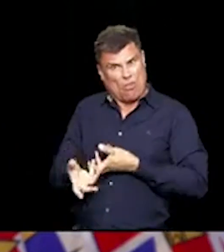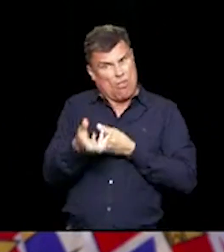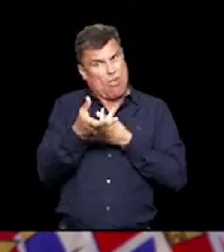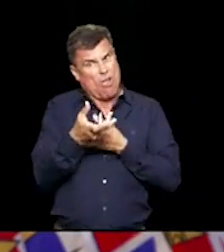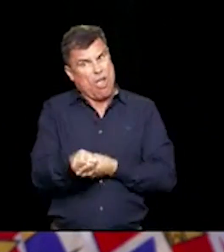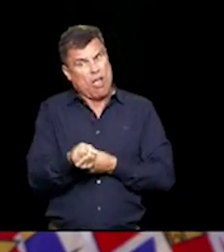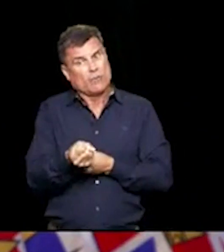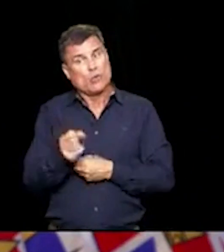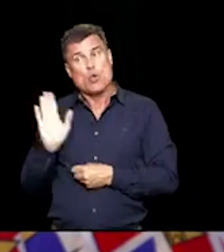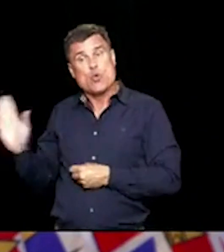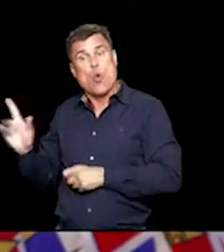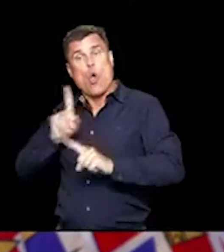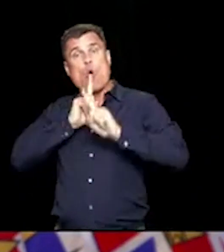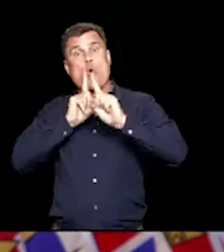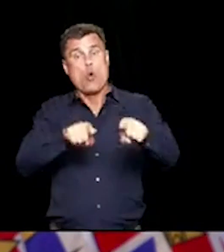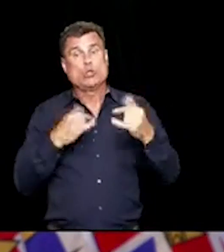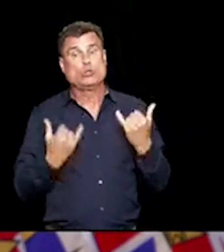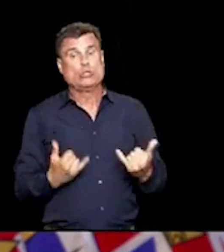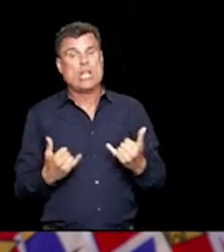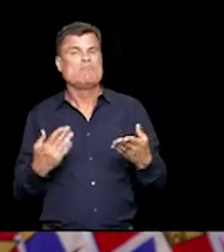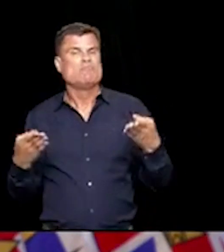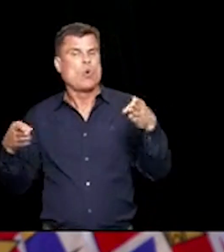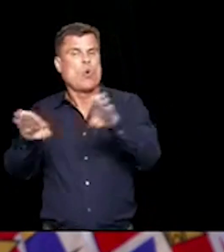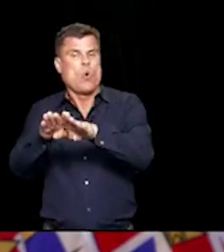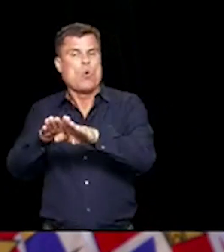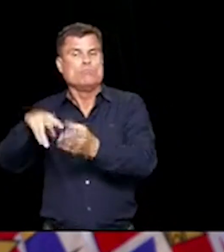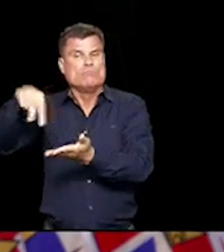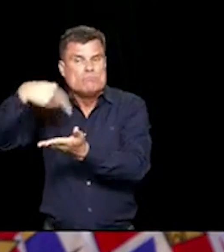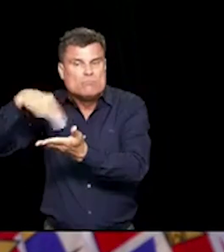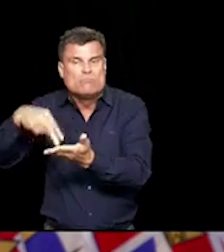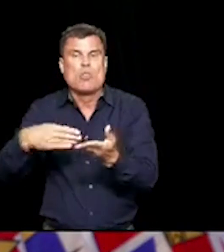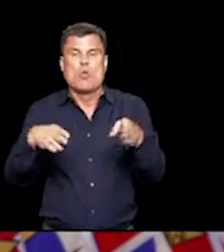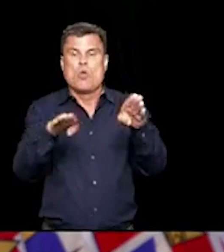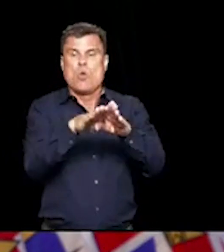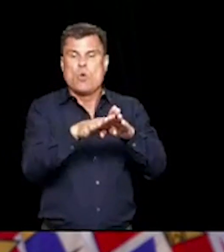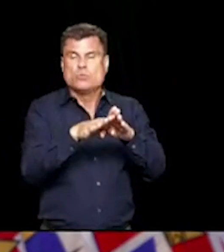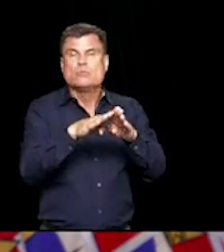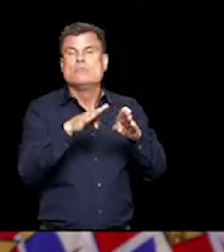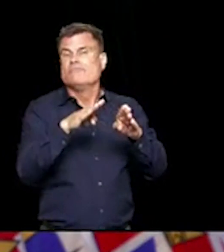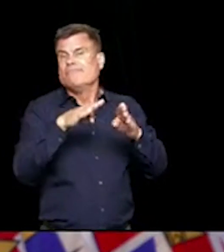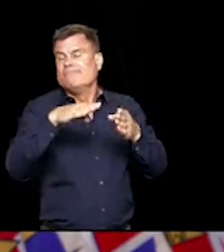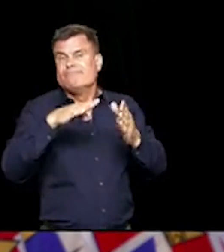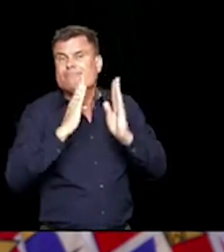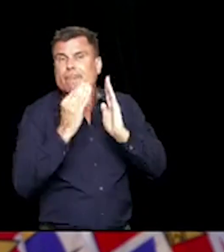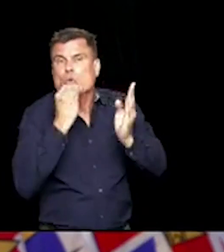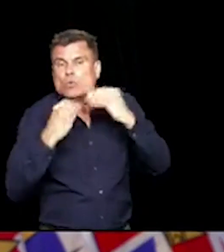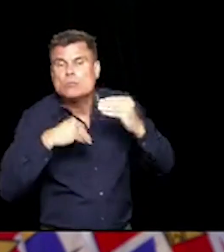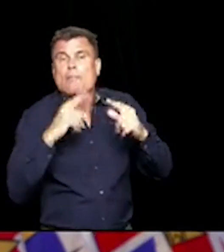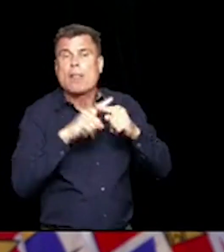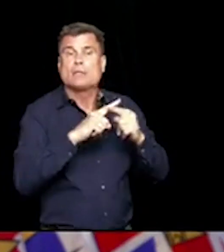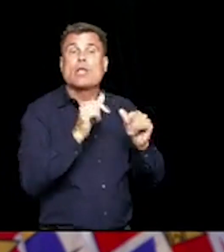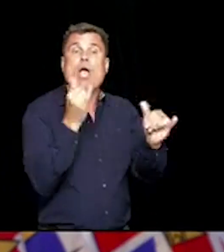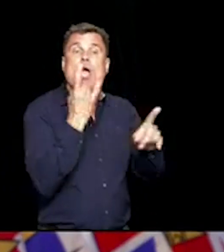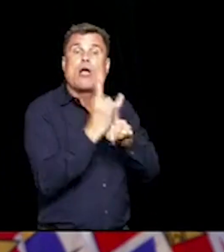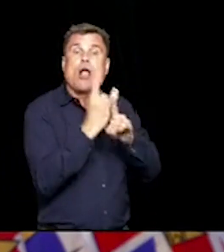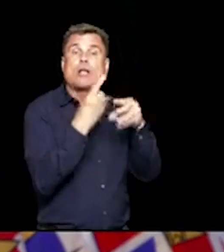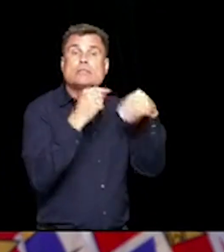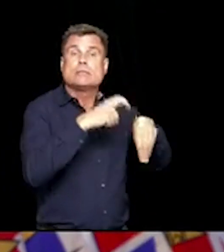Are you confident that the measures you've taken today are sufficient, will be sufficient to pull us back from the